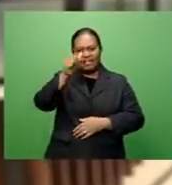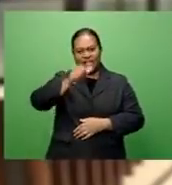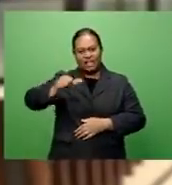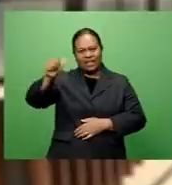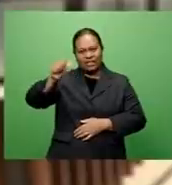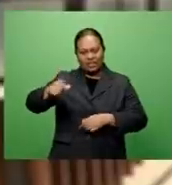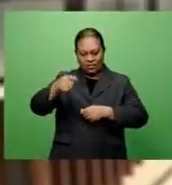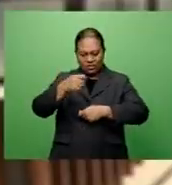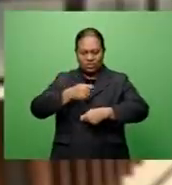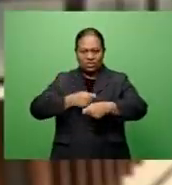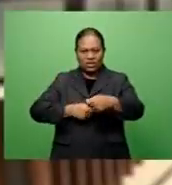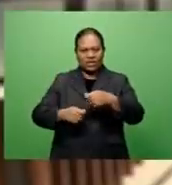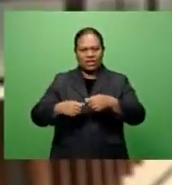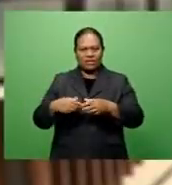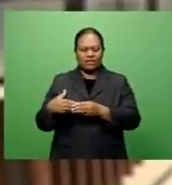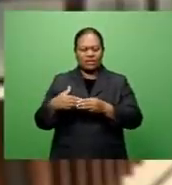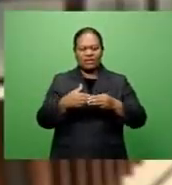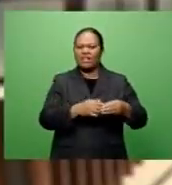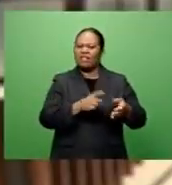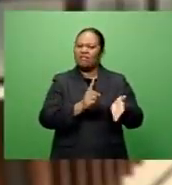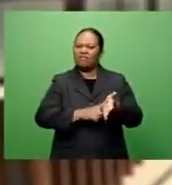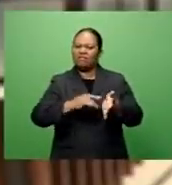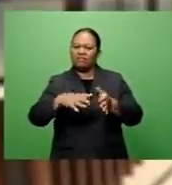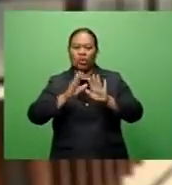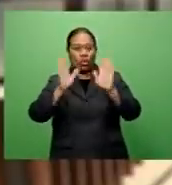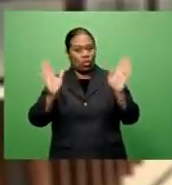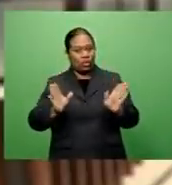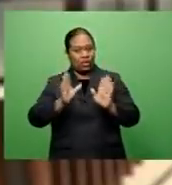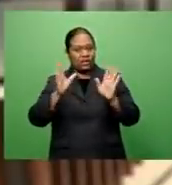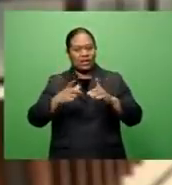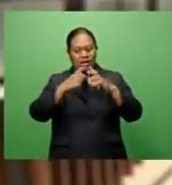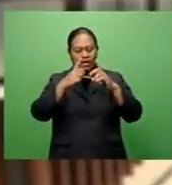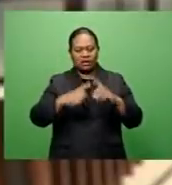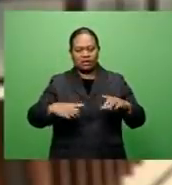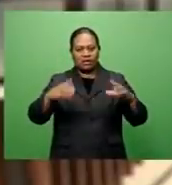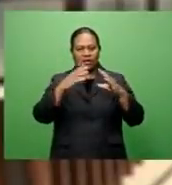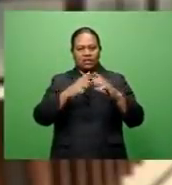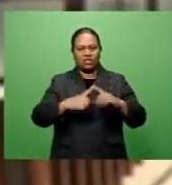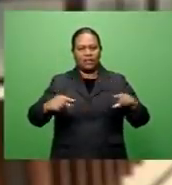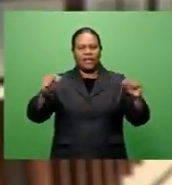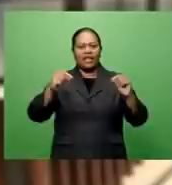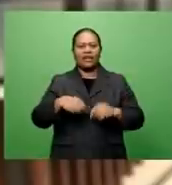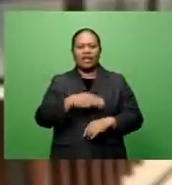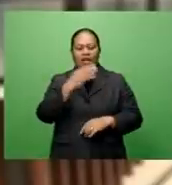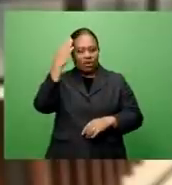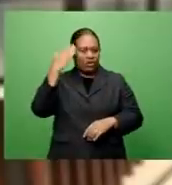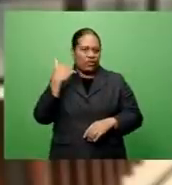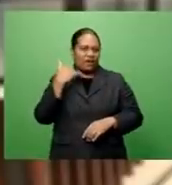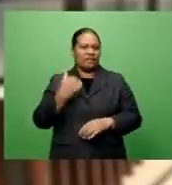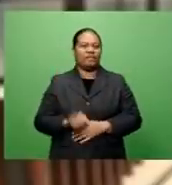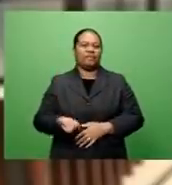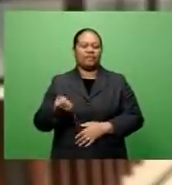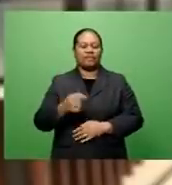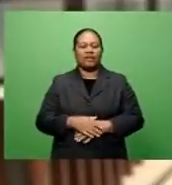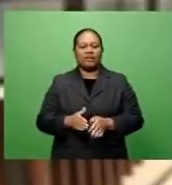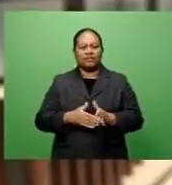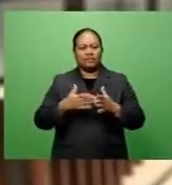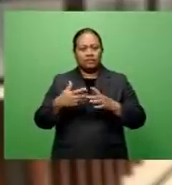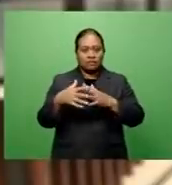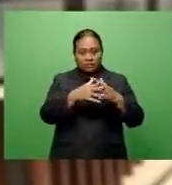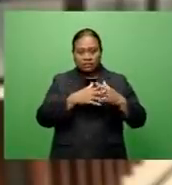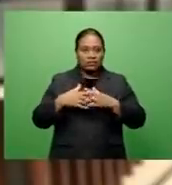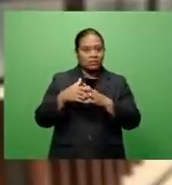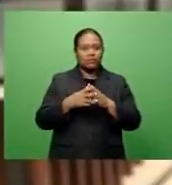thin today by the Lunar New Year holidays in Korea, Japan, and China. Against a basket of currencies, the US